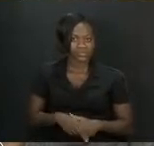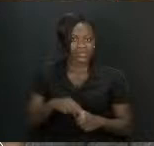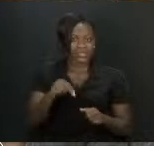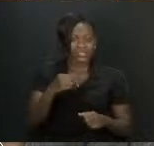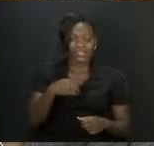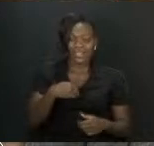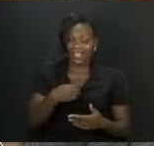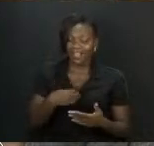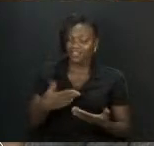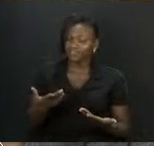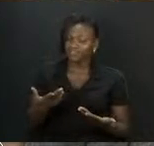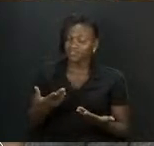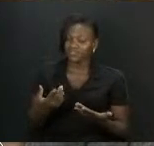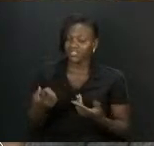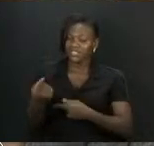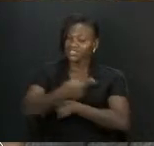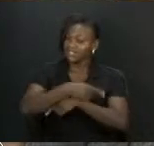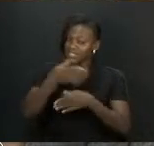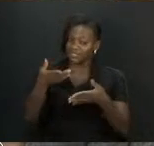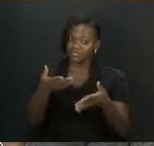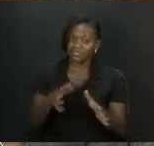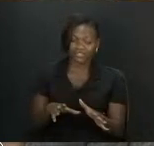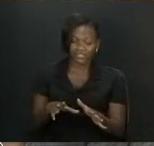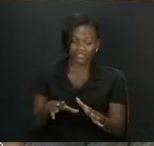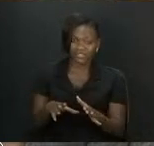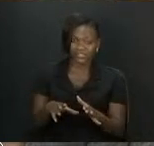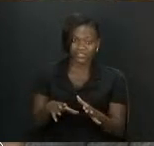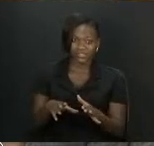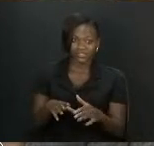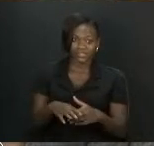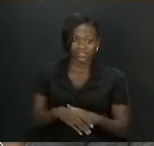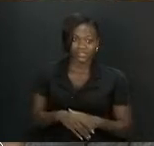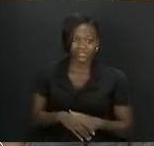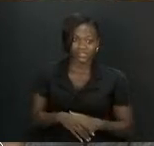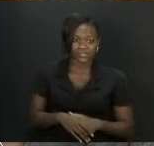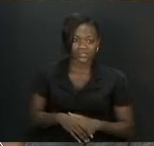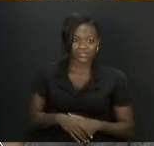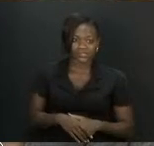complete this, because it brings a lot of